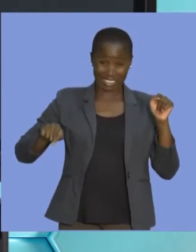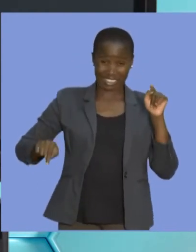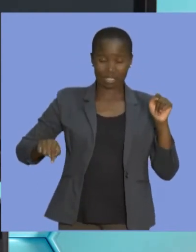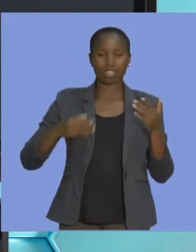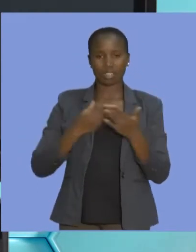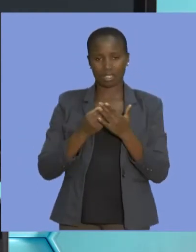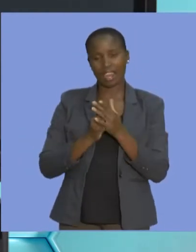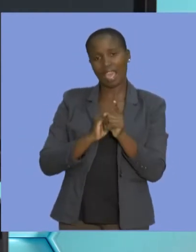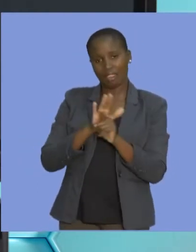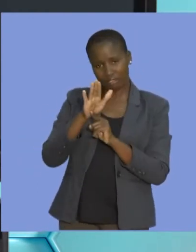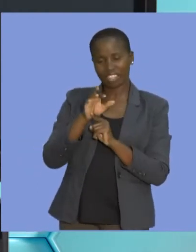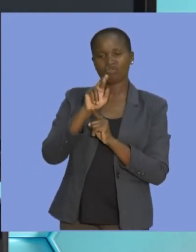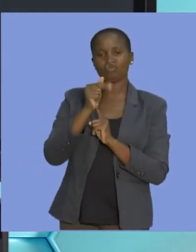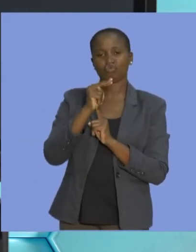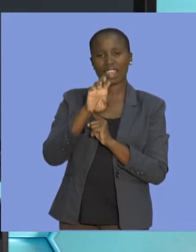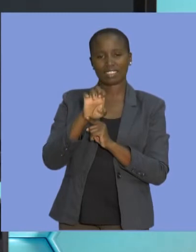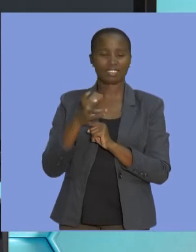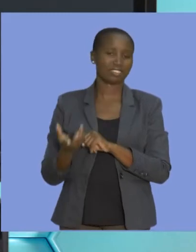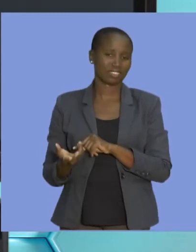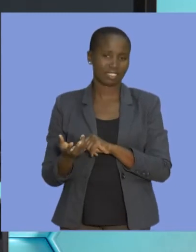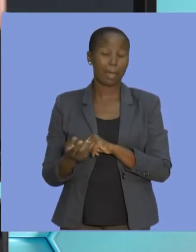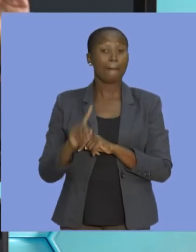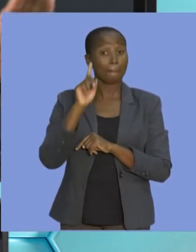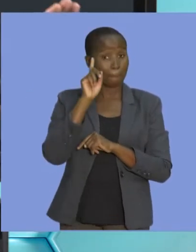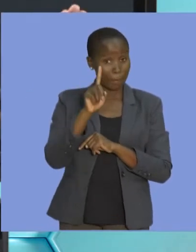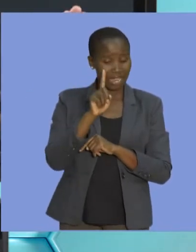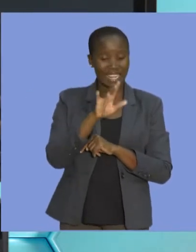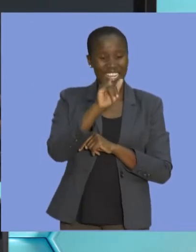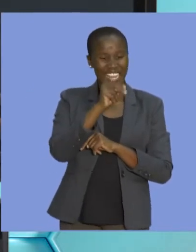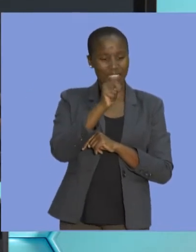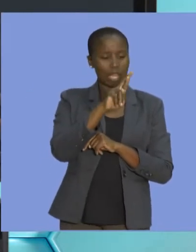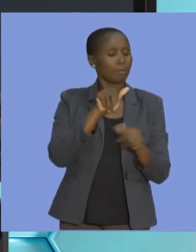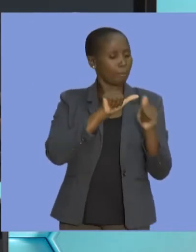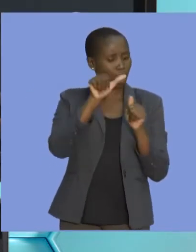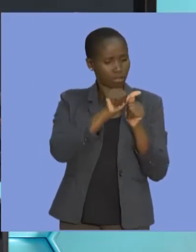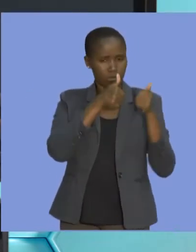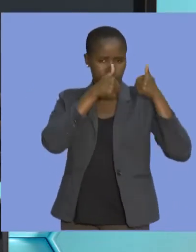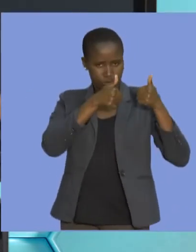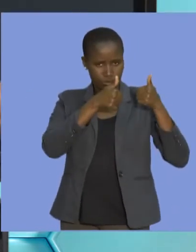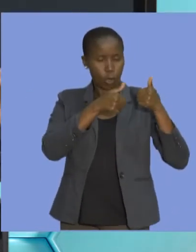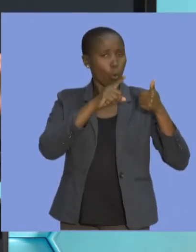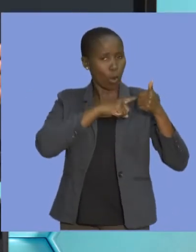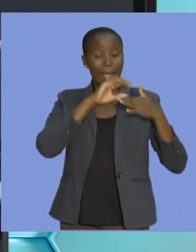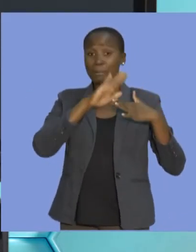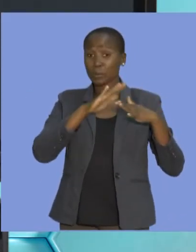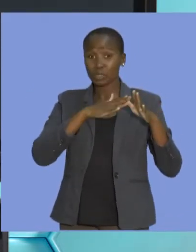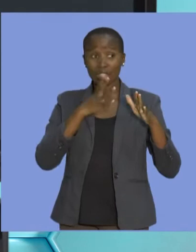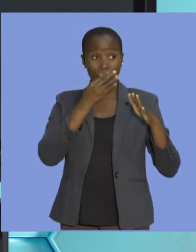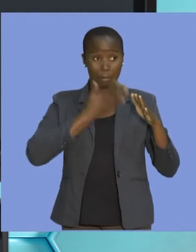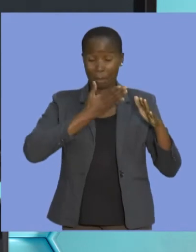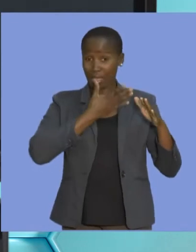interquartile range, better than the range because not affected by the extreme value.